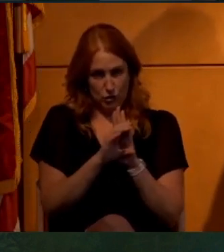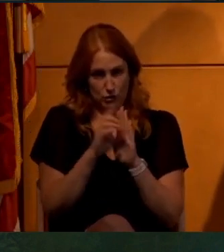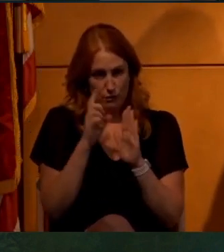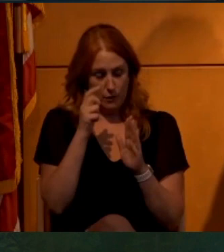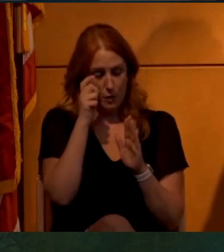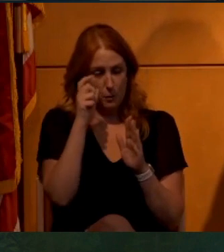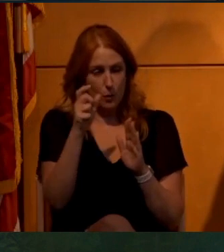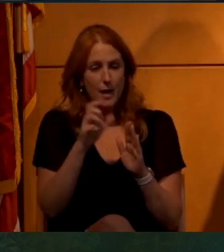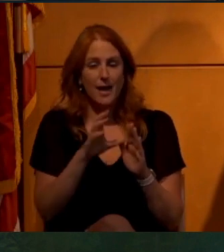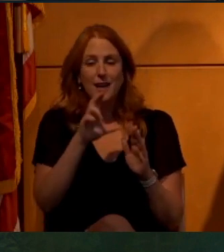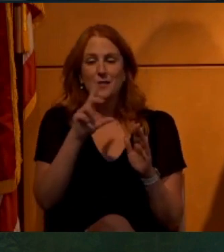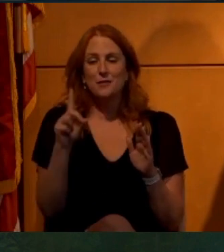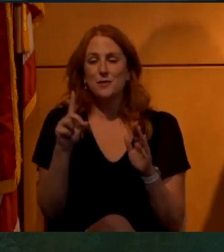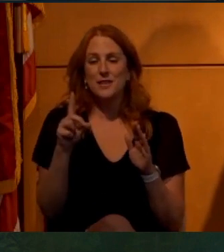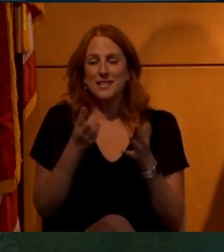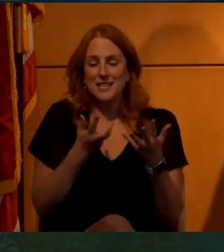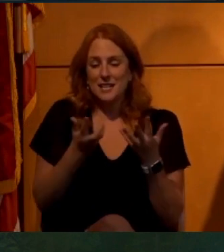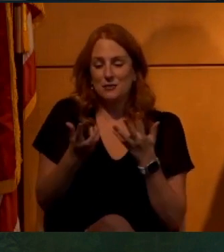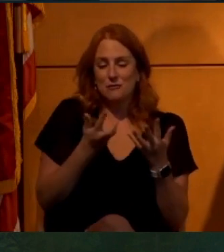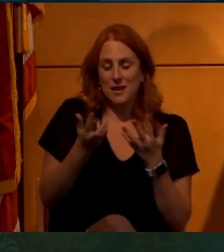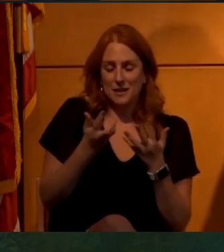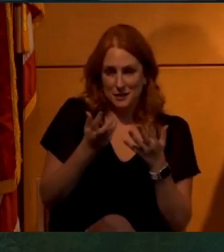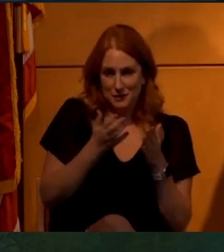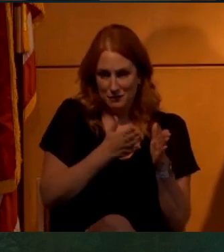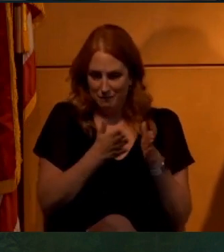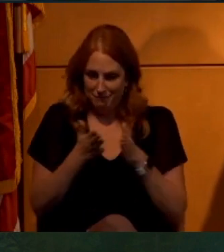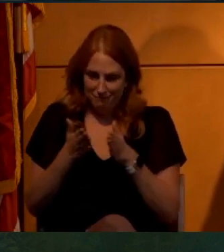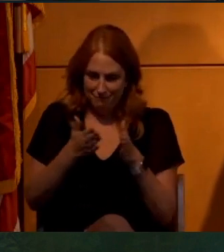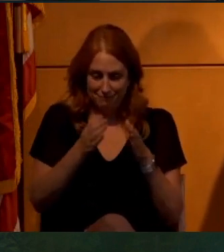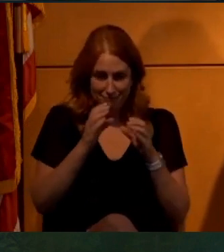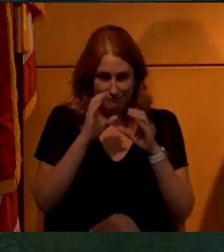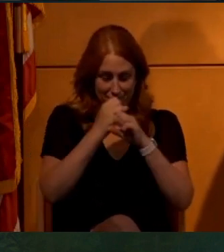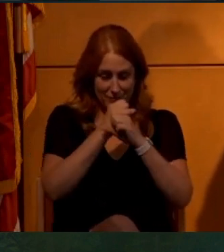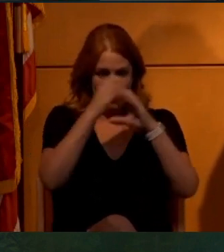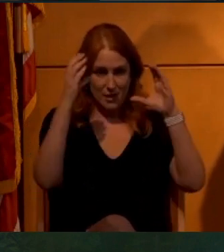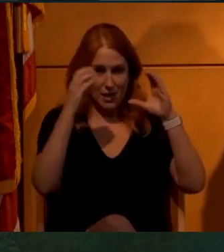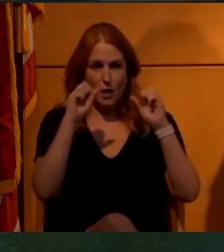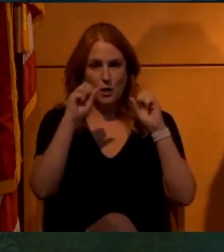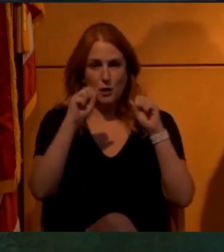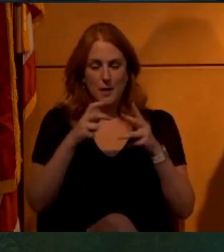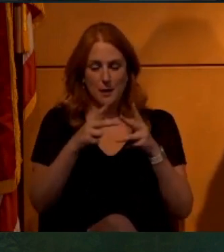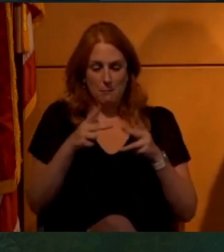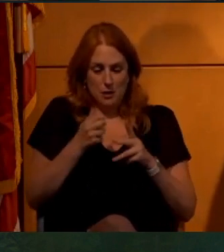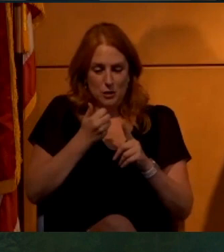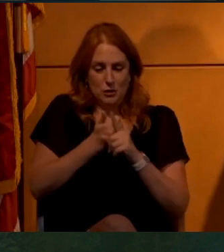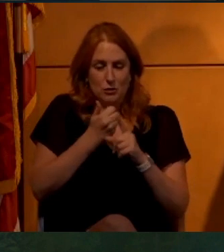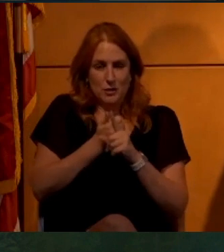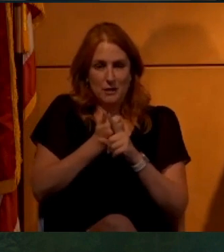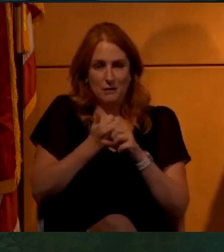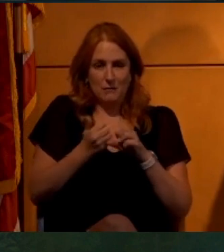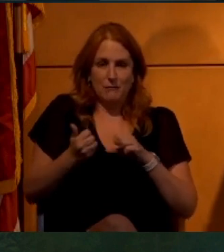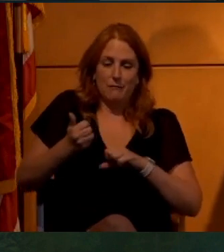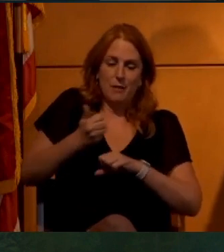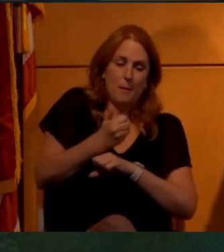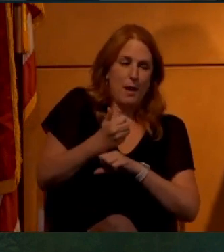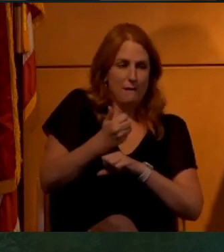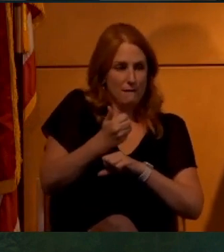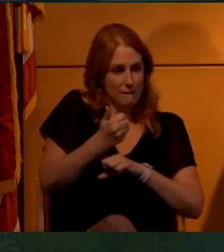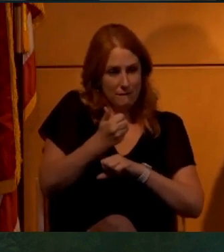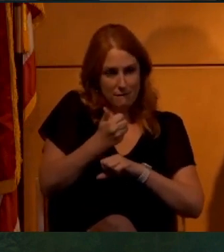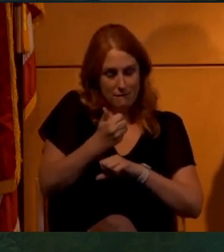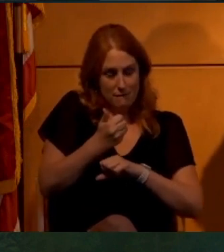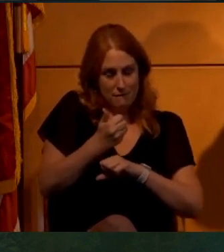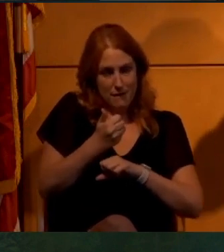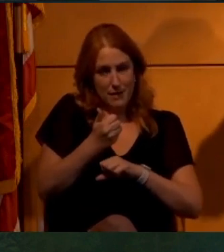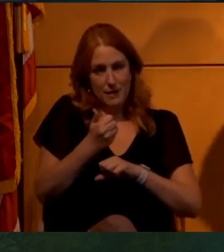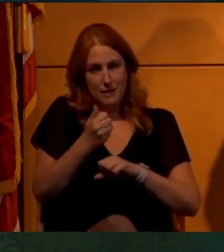interactive traverse path visualizations. So you can actually position yourself above a traverse. You